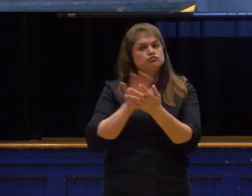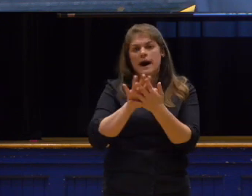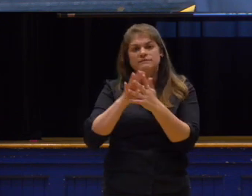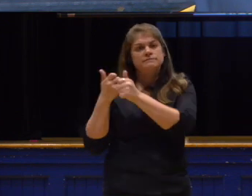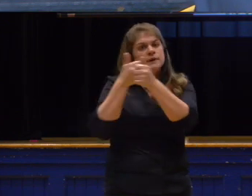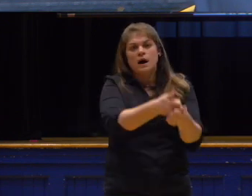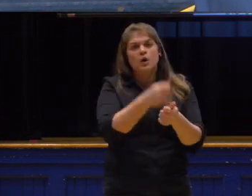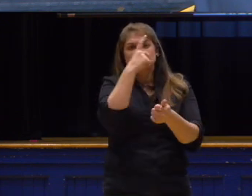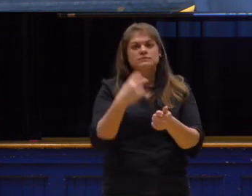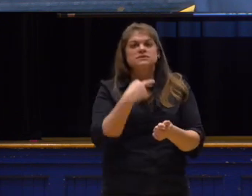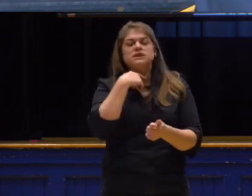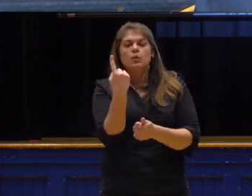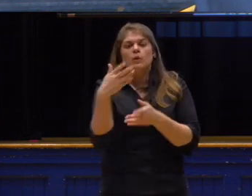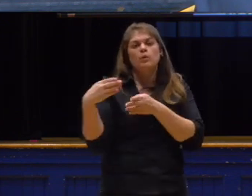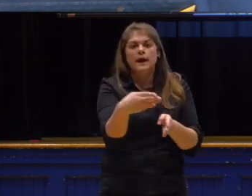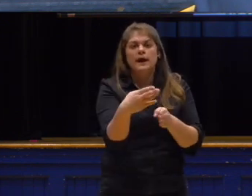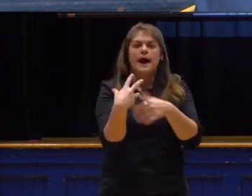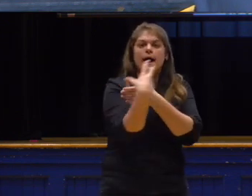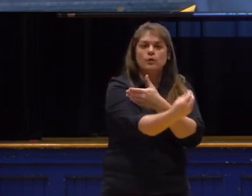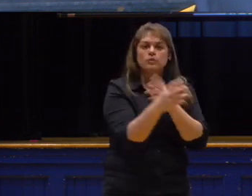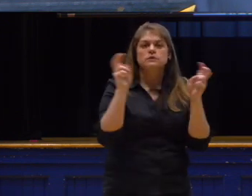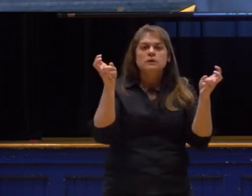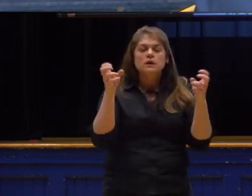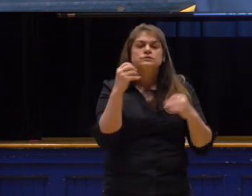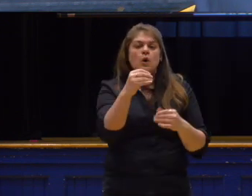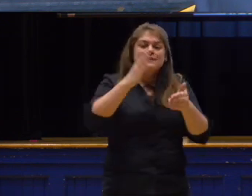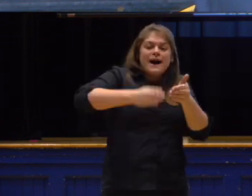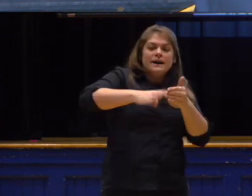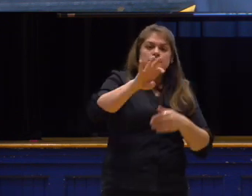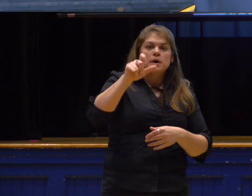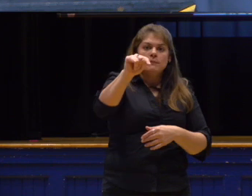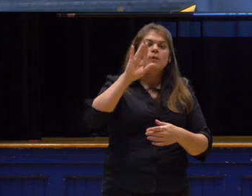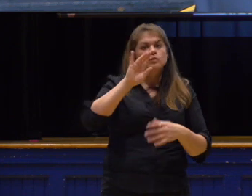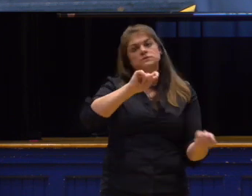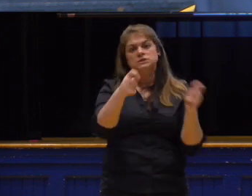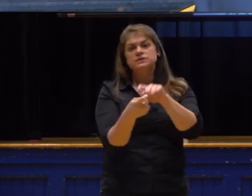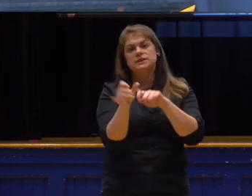be one way out at that point. So the ends of Belmont are going to be changing.